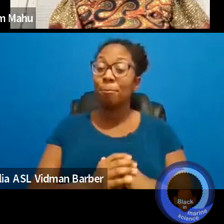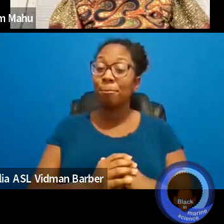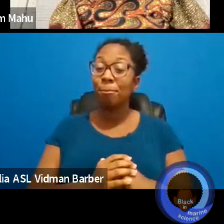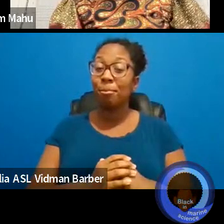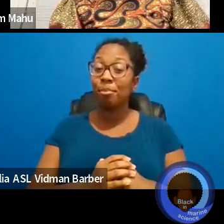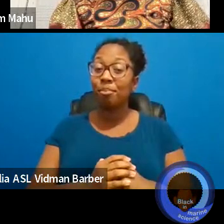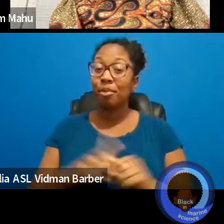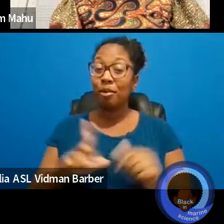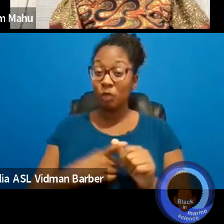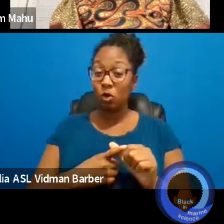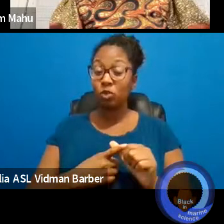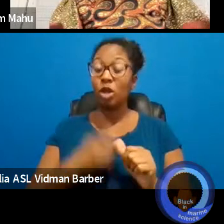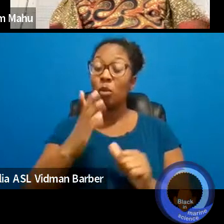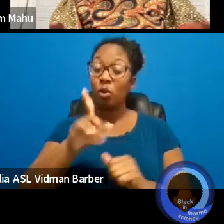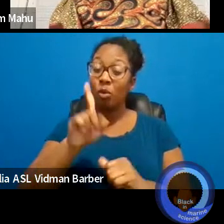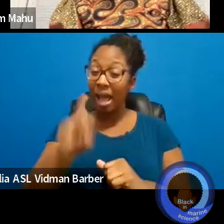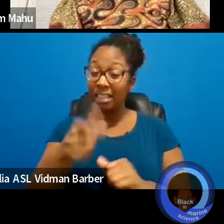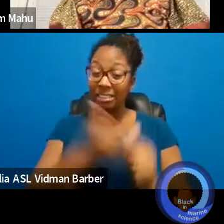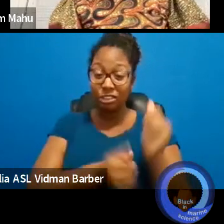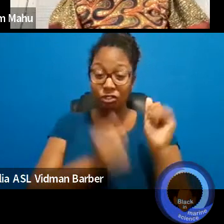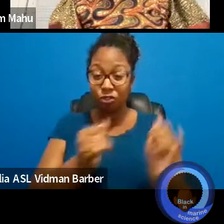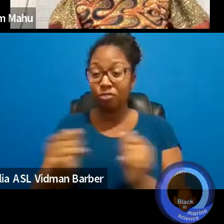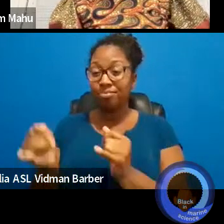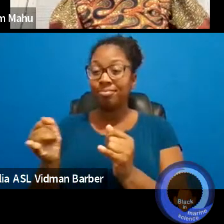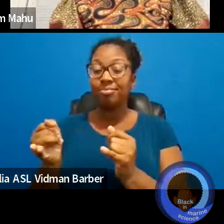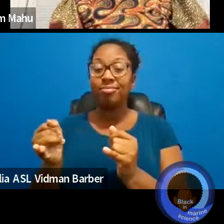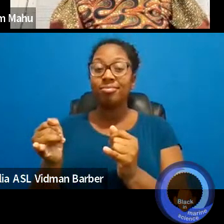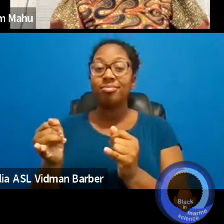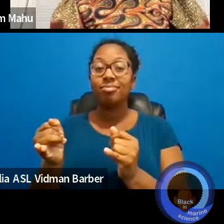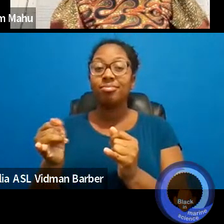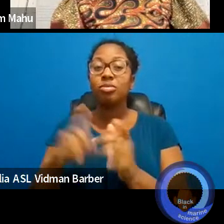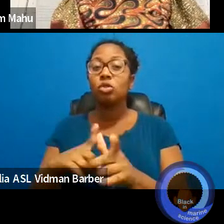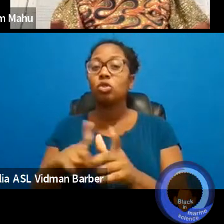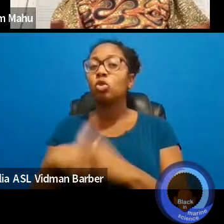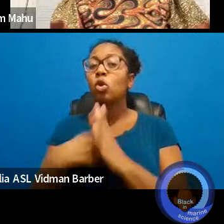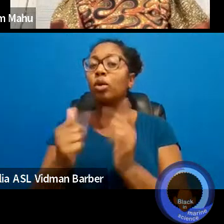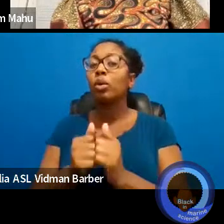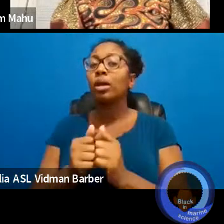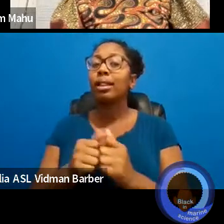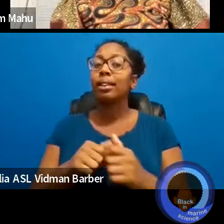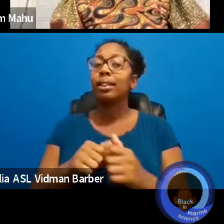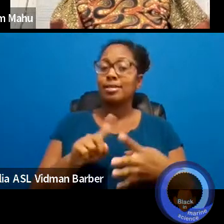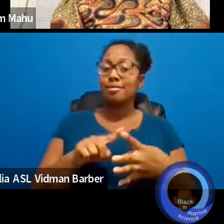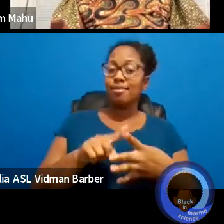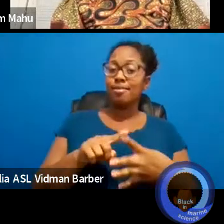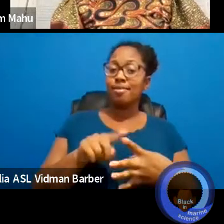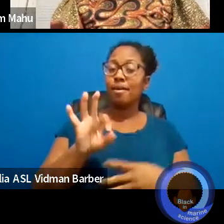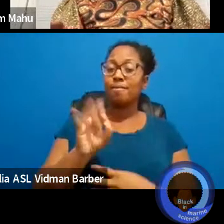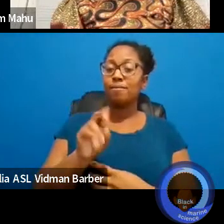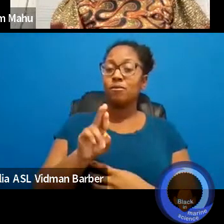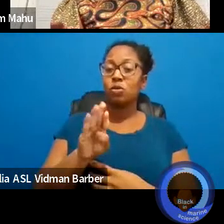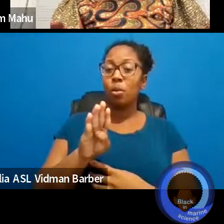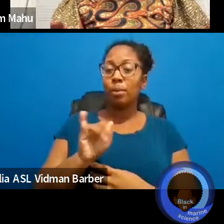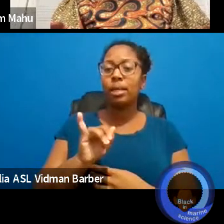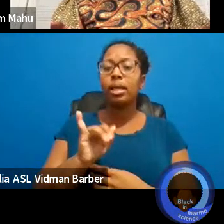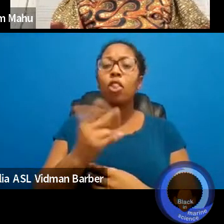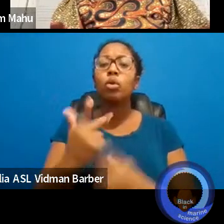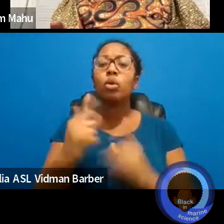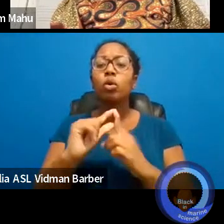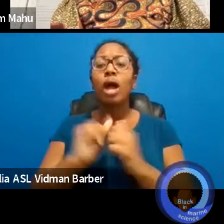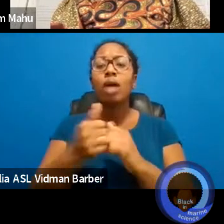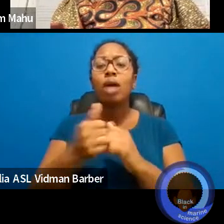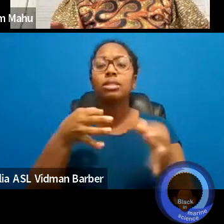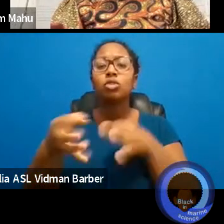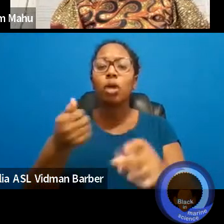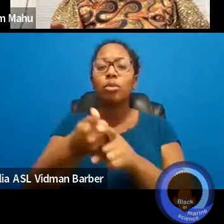ask you individually, starting with Mr. Forbi. In 3 words, how would you describe yourself and the work that you